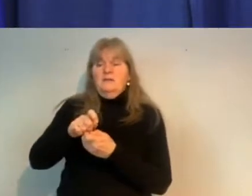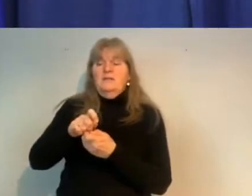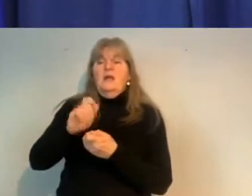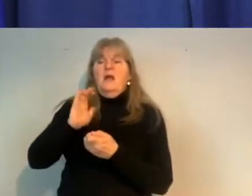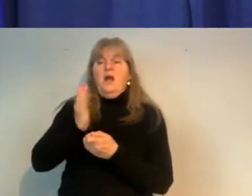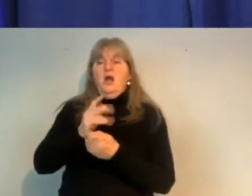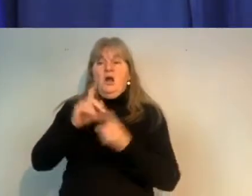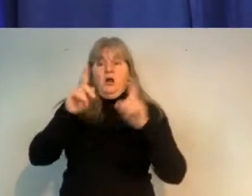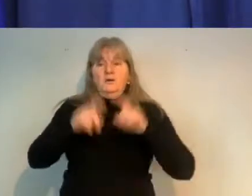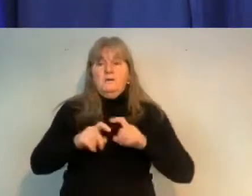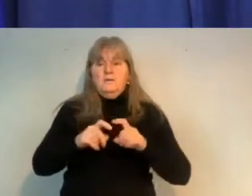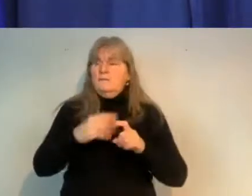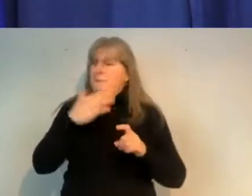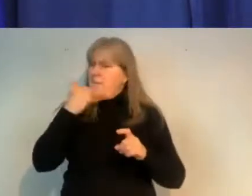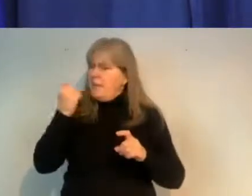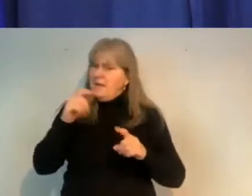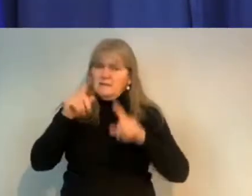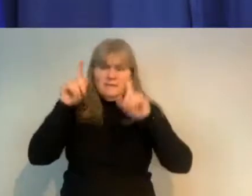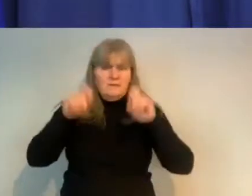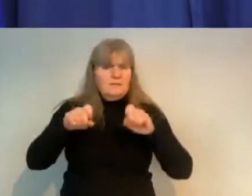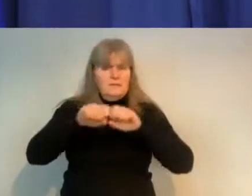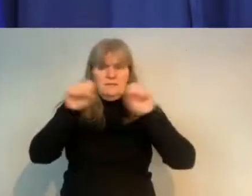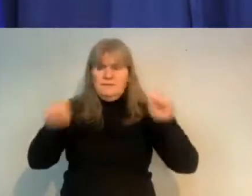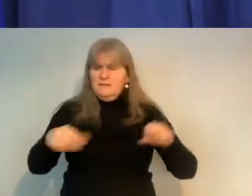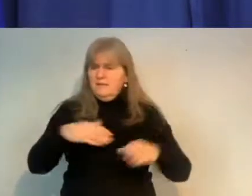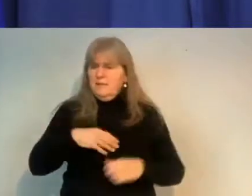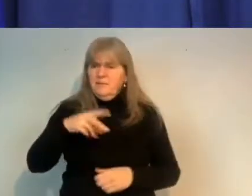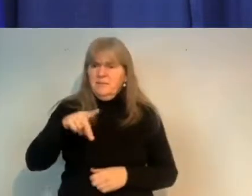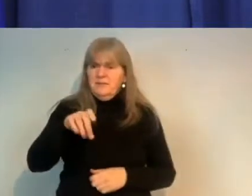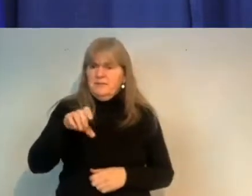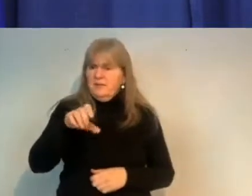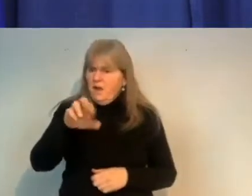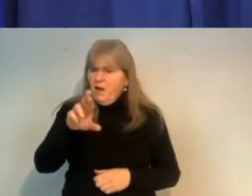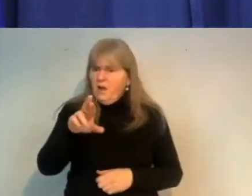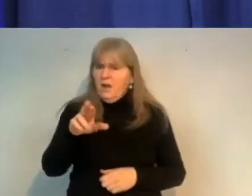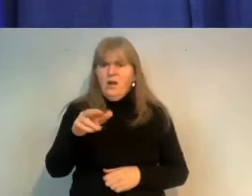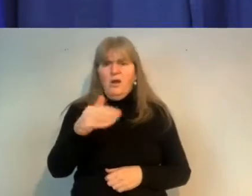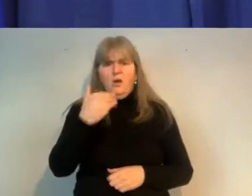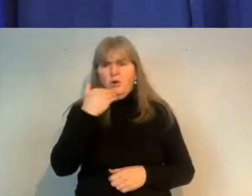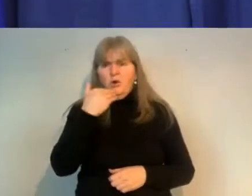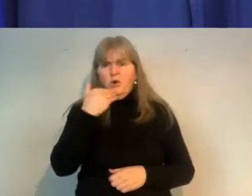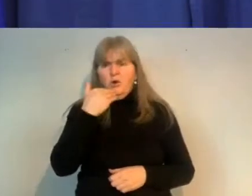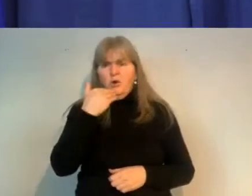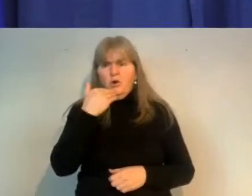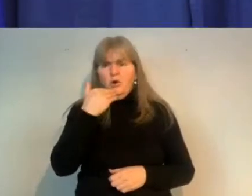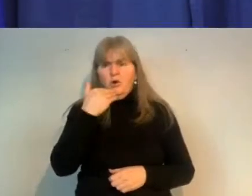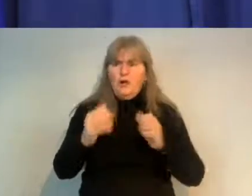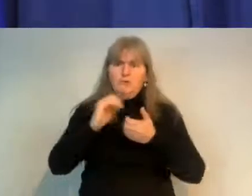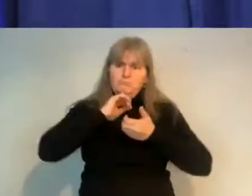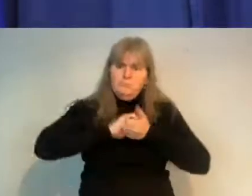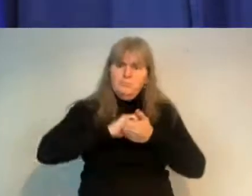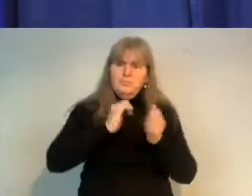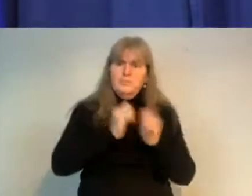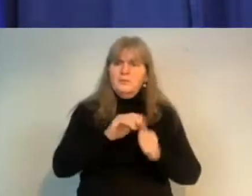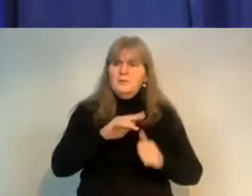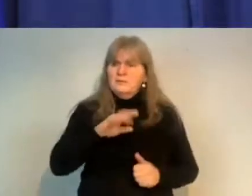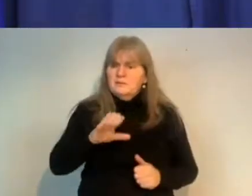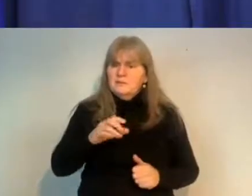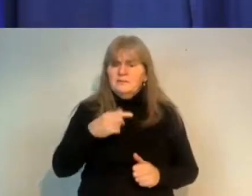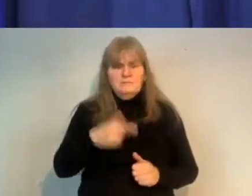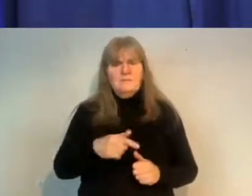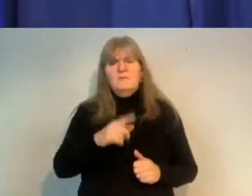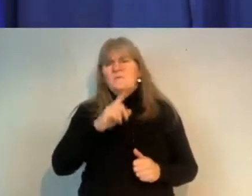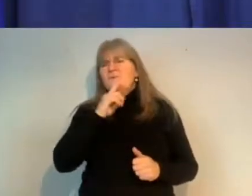testing with PCR testing, with our availability in BC as well. And really, again, it comes down to if folks are